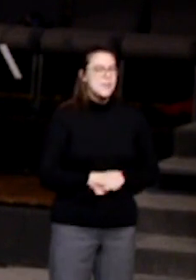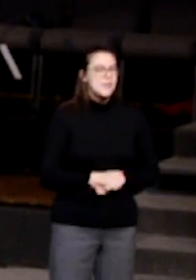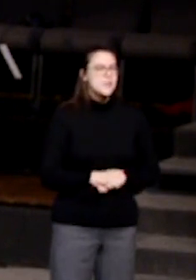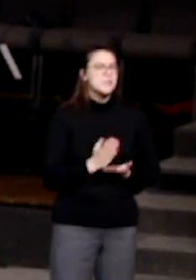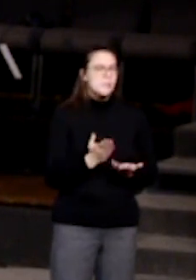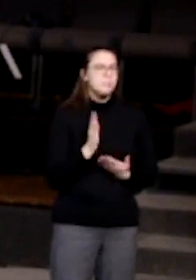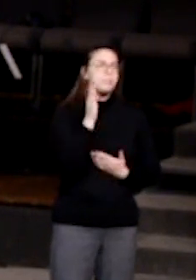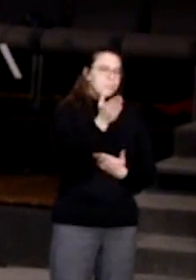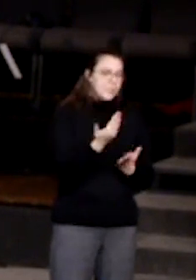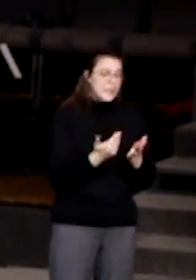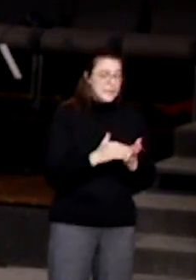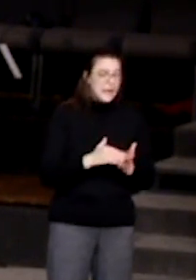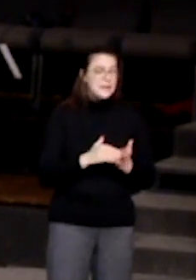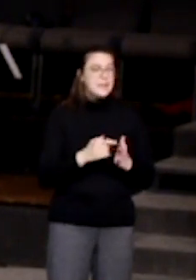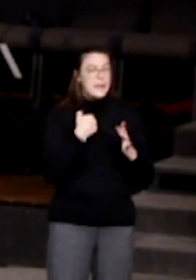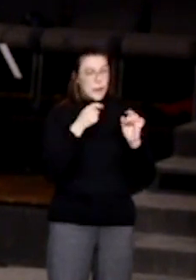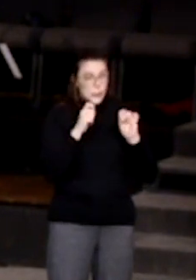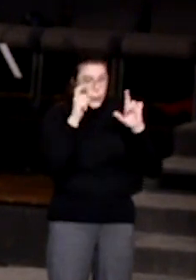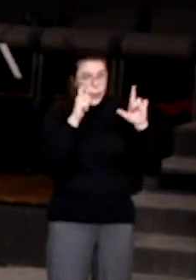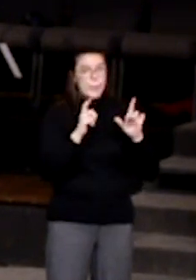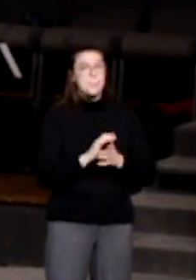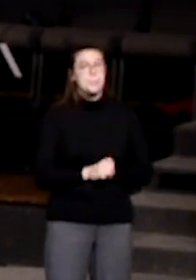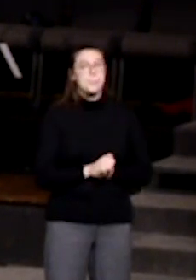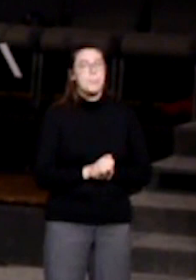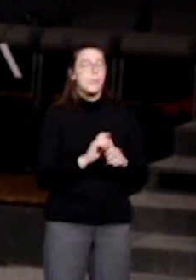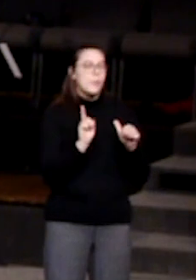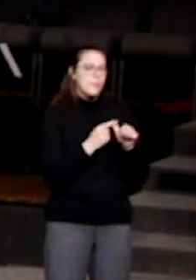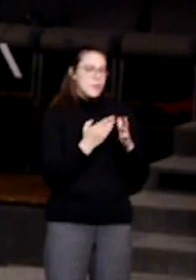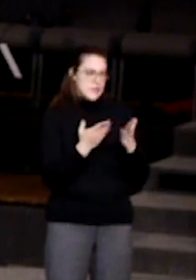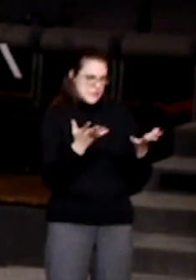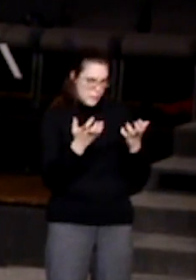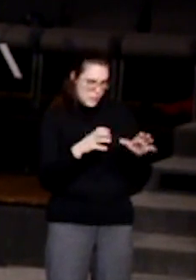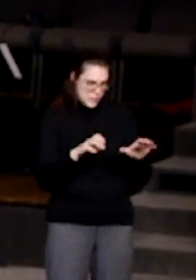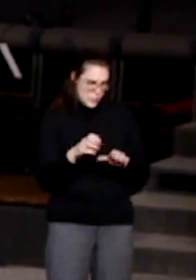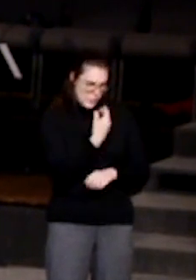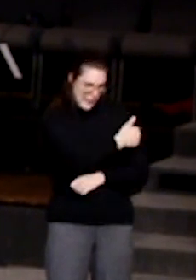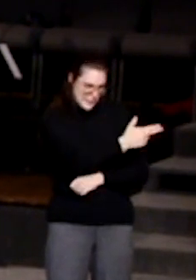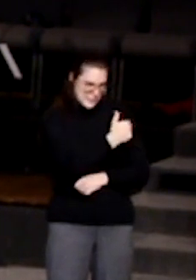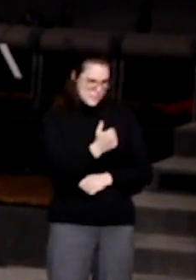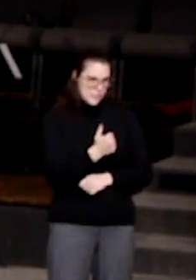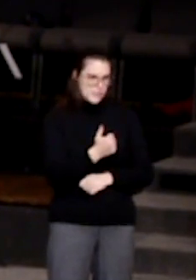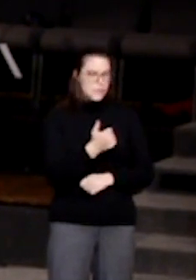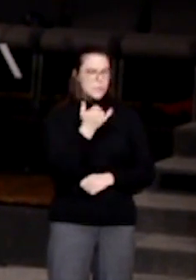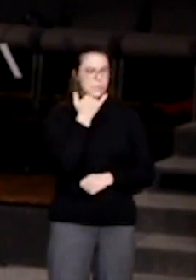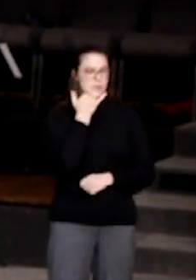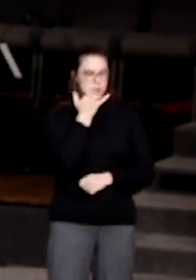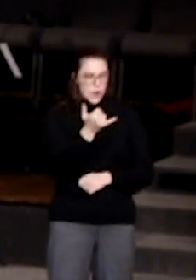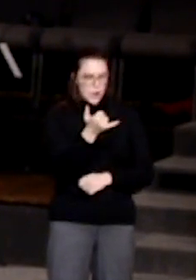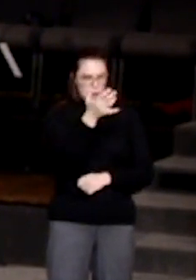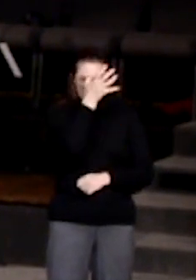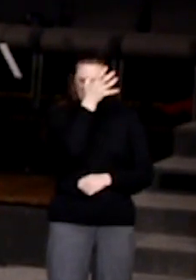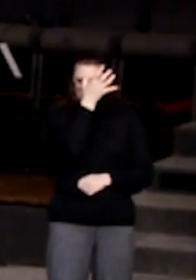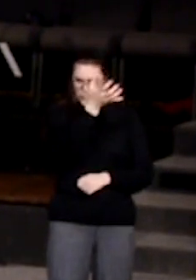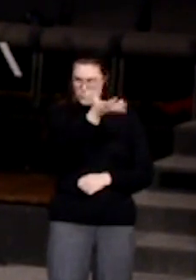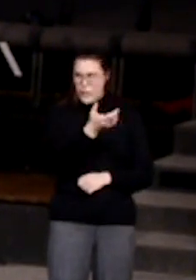Fast forward again, after I woke up, one of the first things I wanted to do in the hospital was call my grandpa. I'd been on